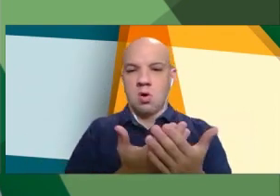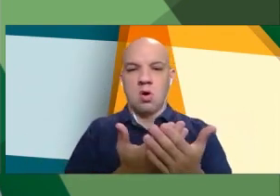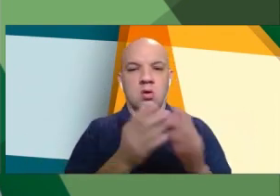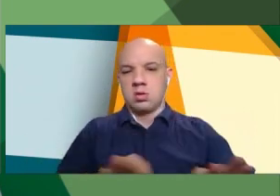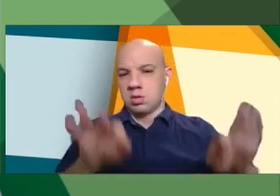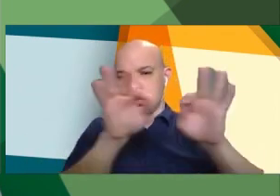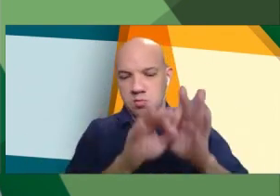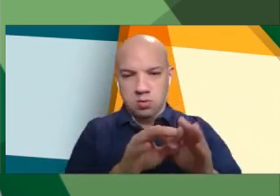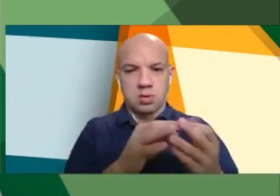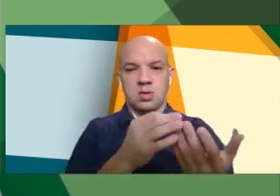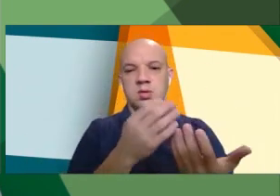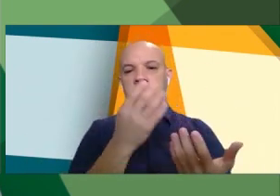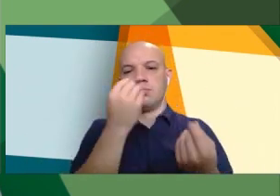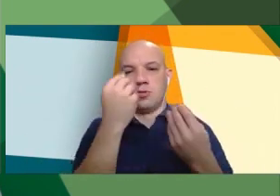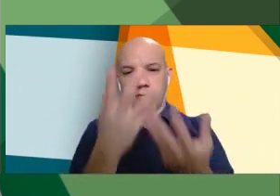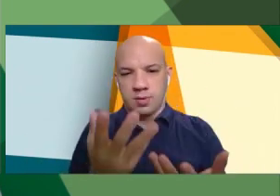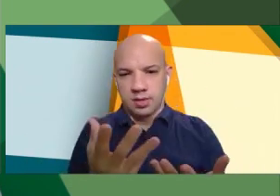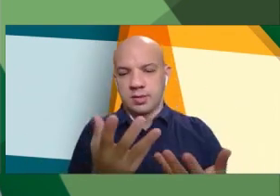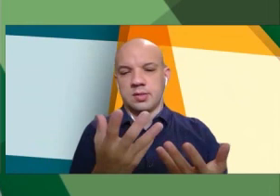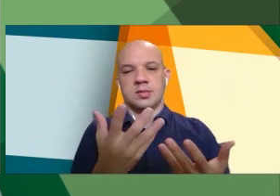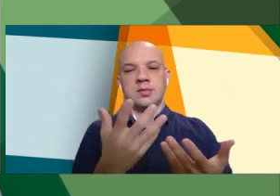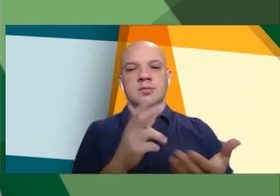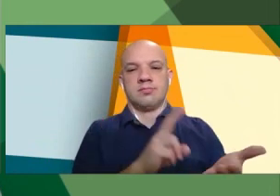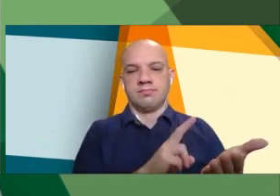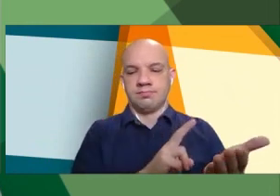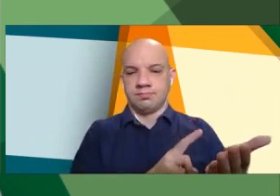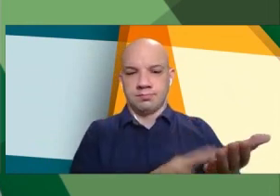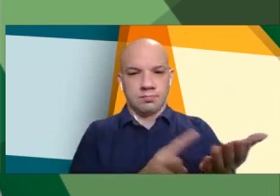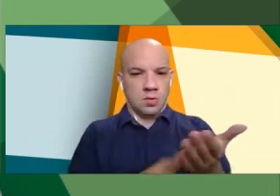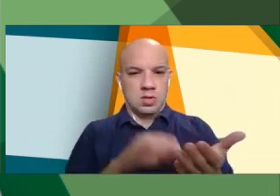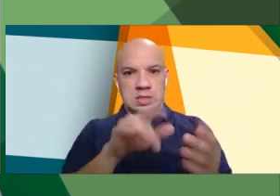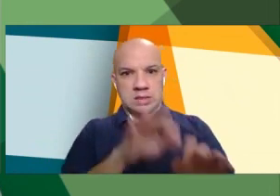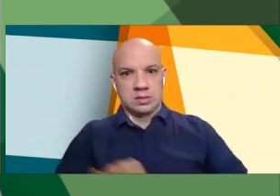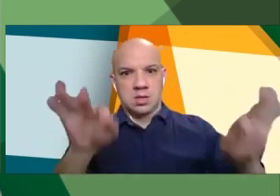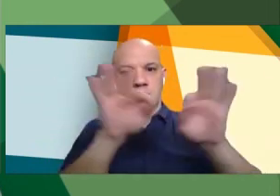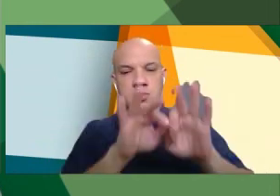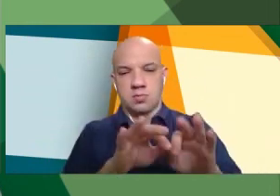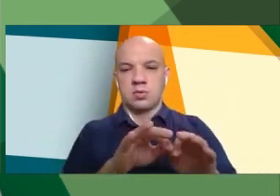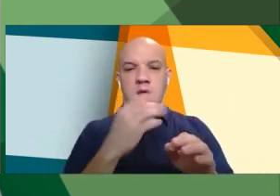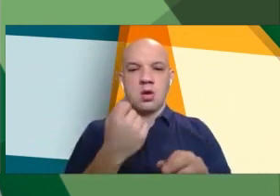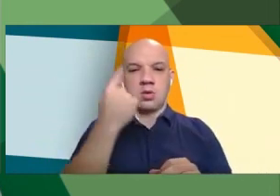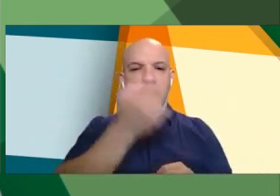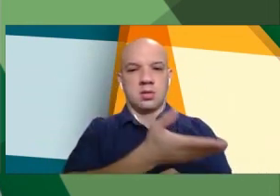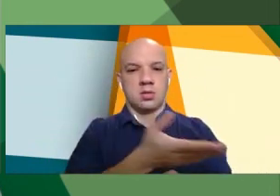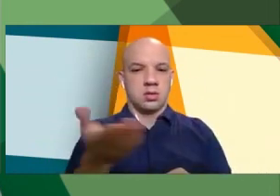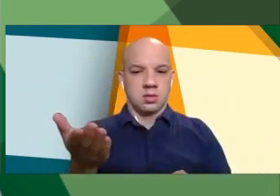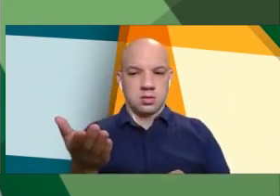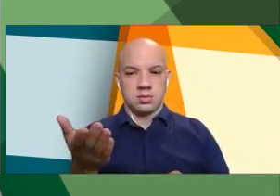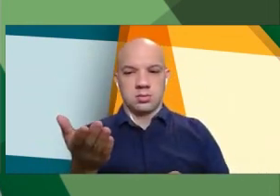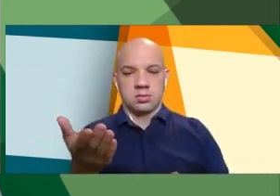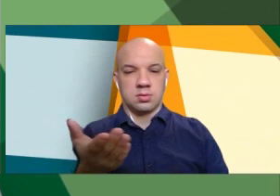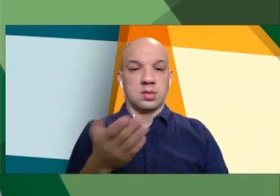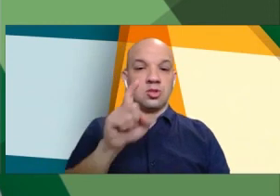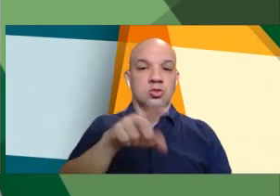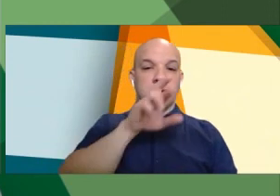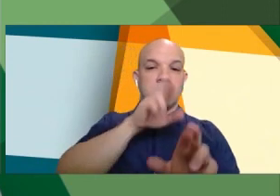of contractor payrolls. That's very important. And understanding that Davis-Bacon reporting, the